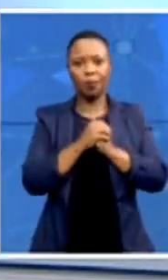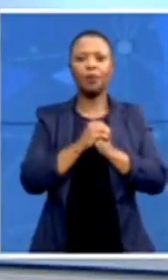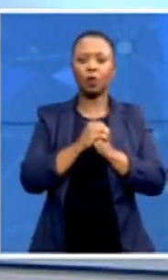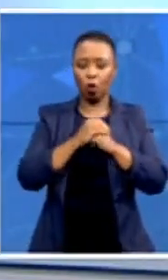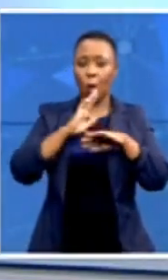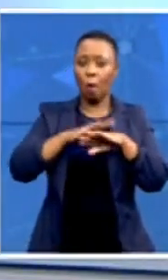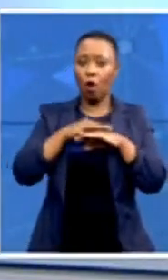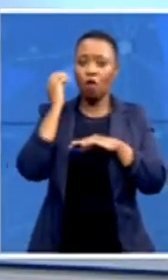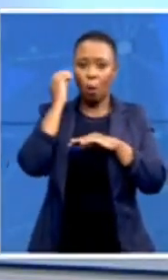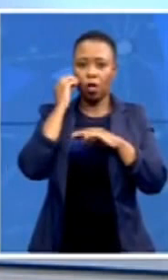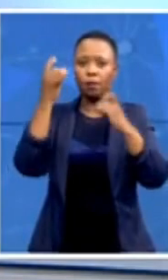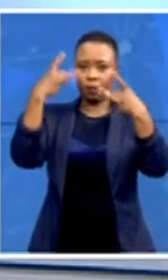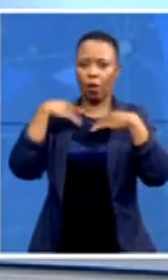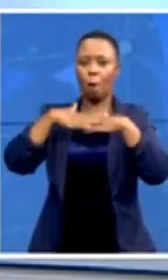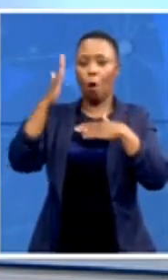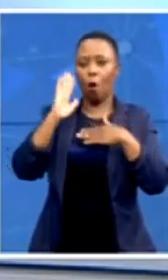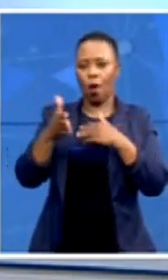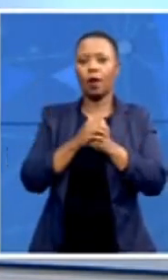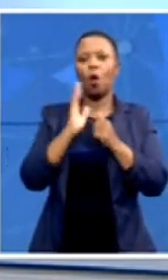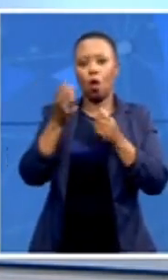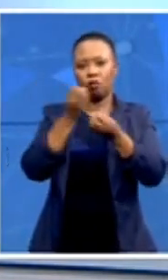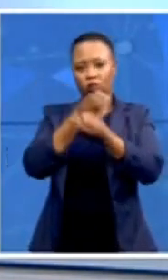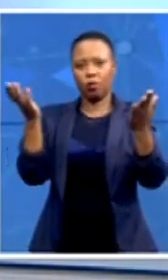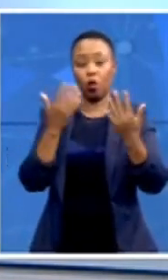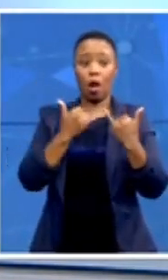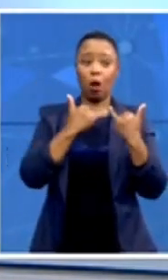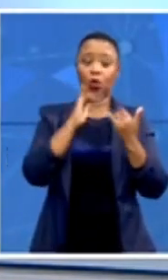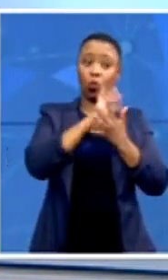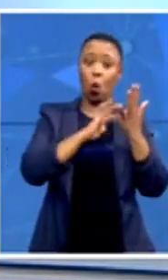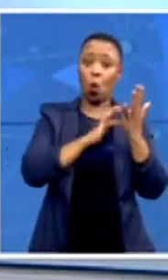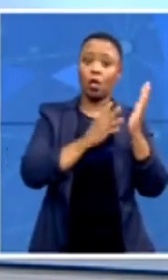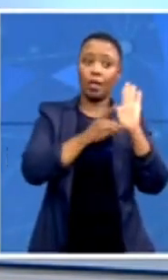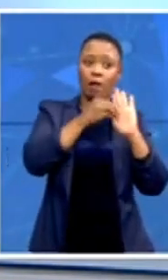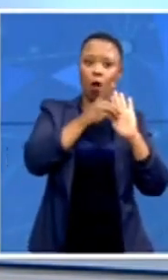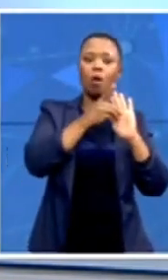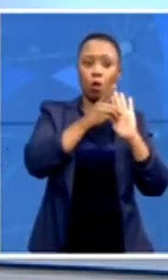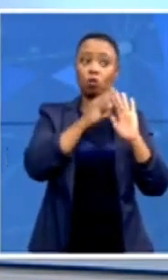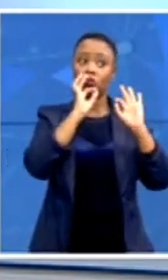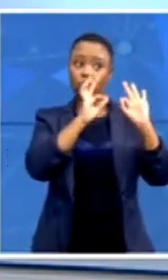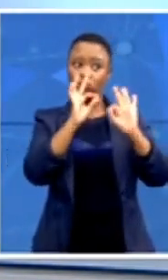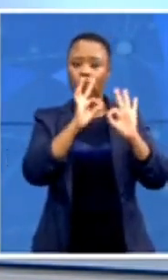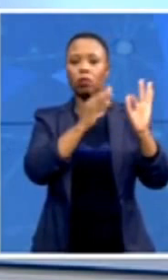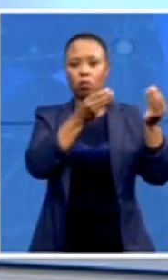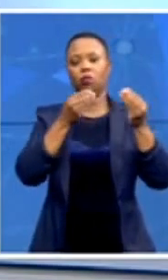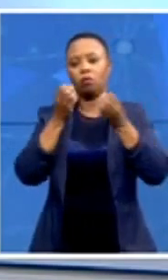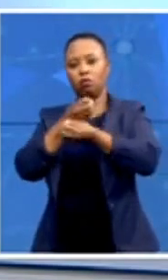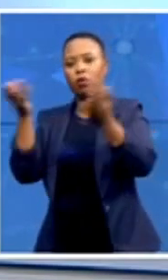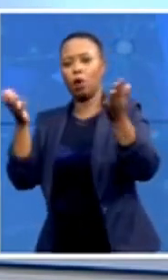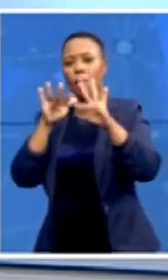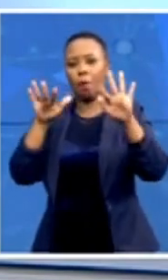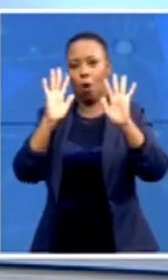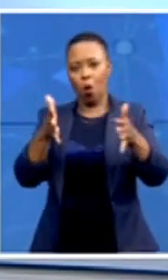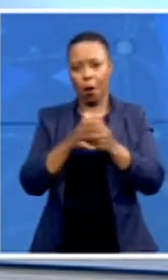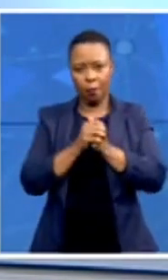straight to you. It's a developing story, so we need to keep you abreast with the latest developments. Thank you very much indeed to Bongani and the team for his reporting.